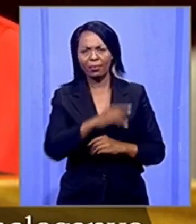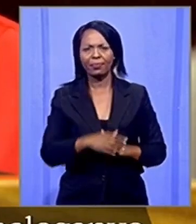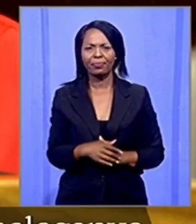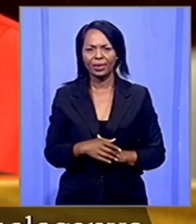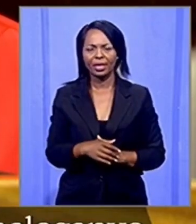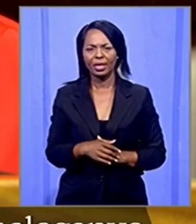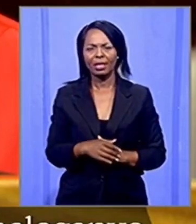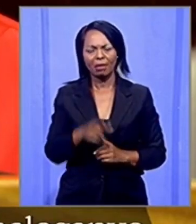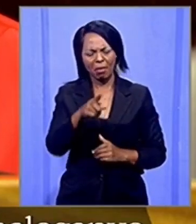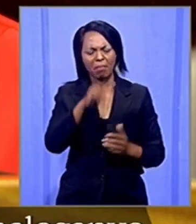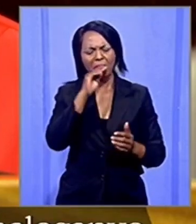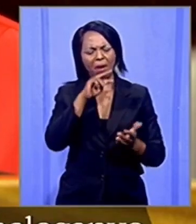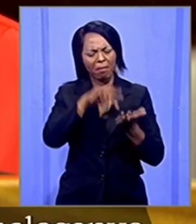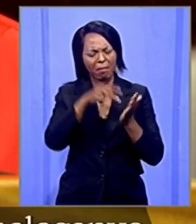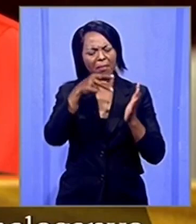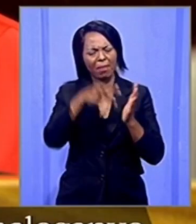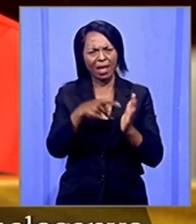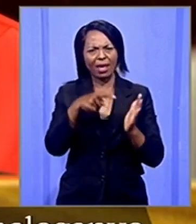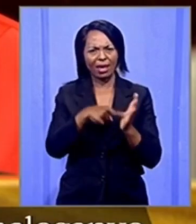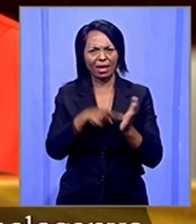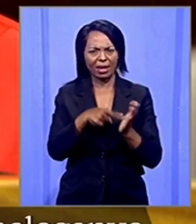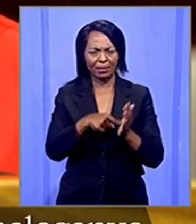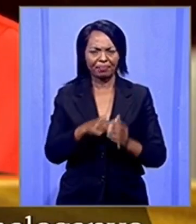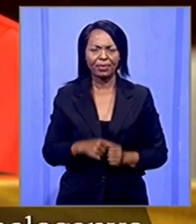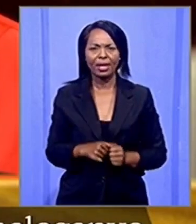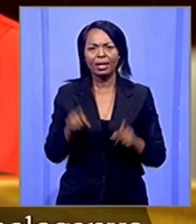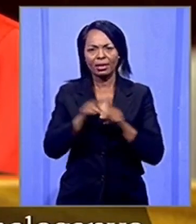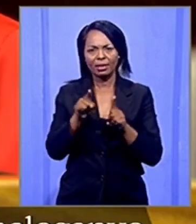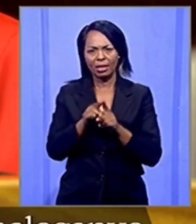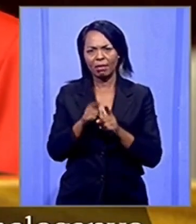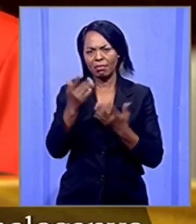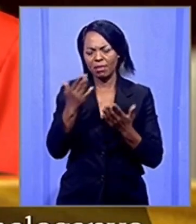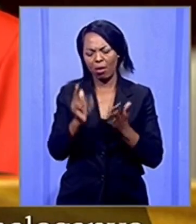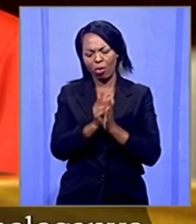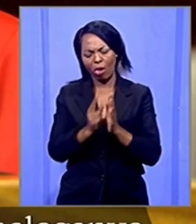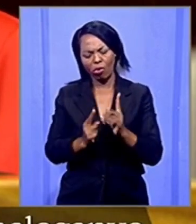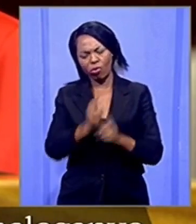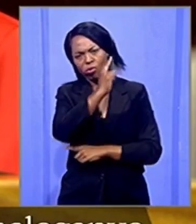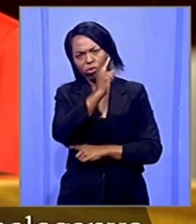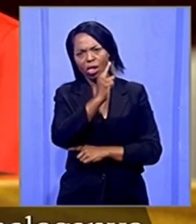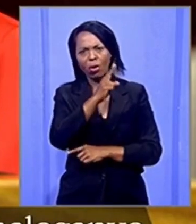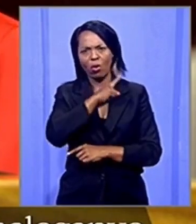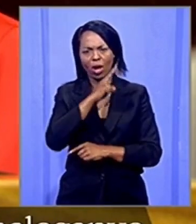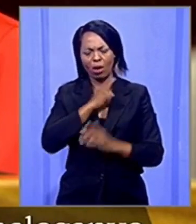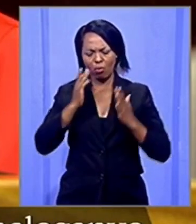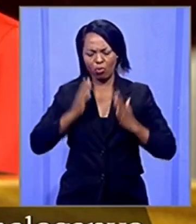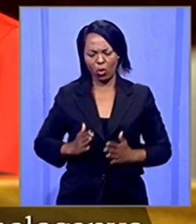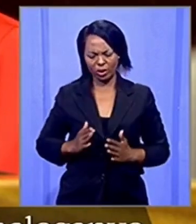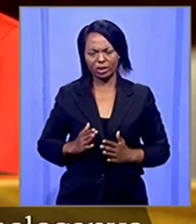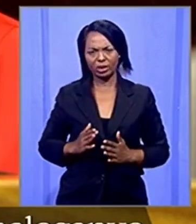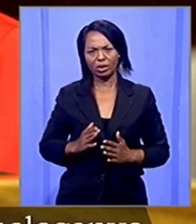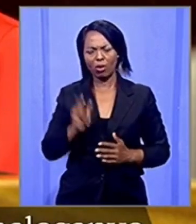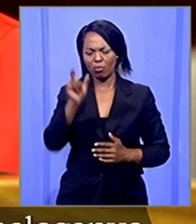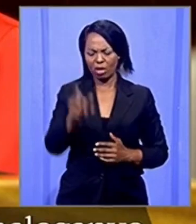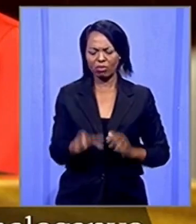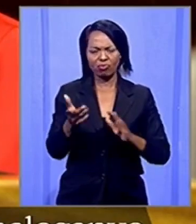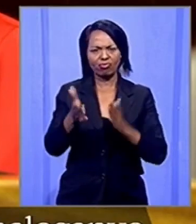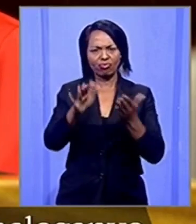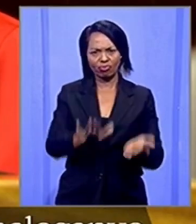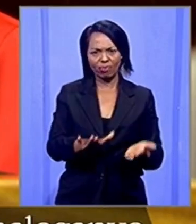and intentionally defeat and or obstruct the course of justice by concealing the bodies of the deceased, and